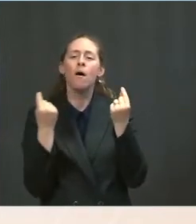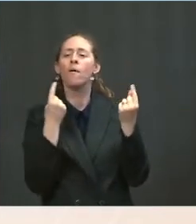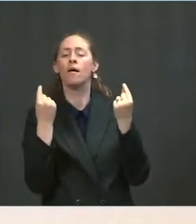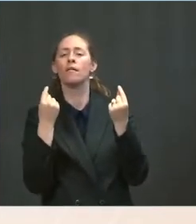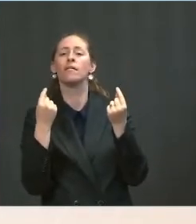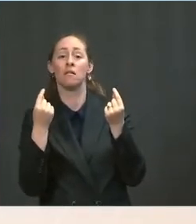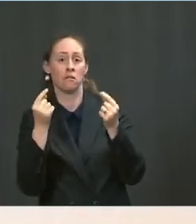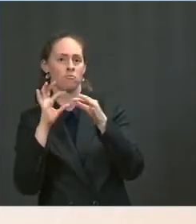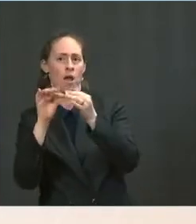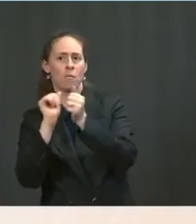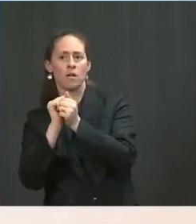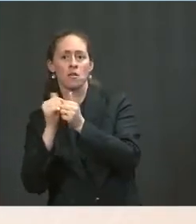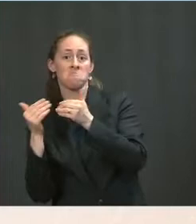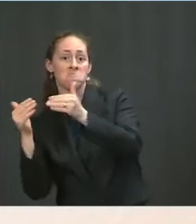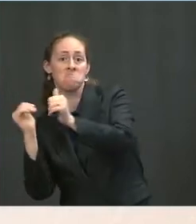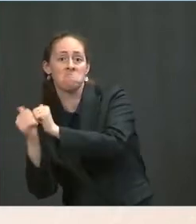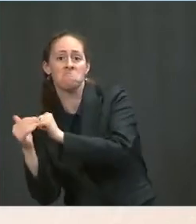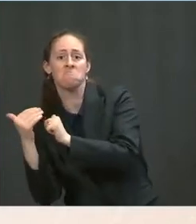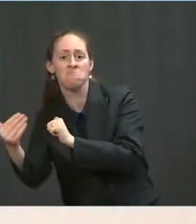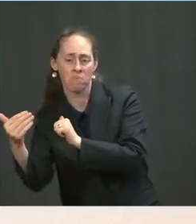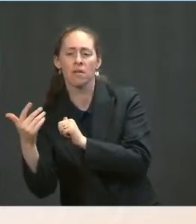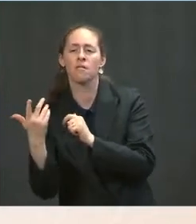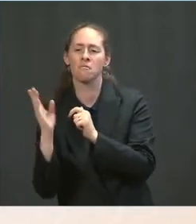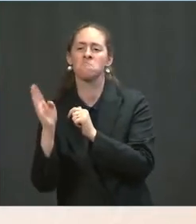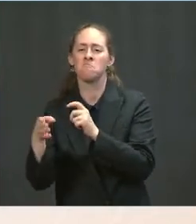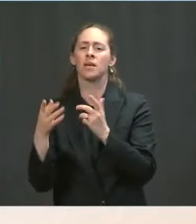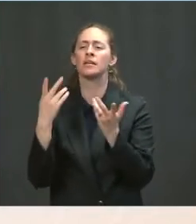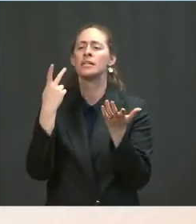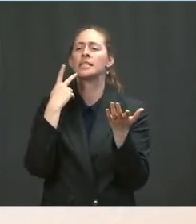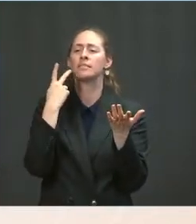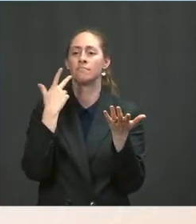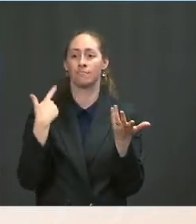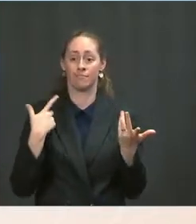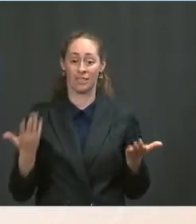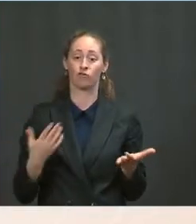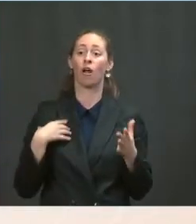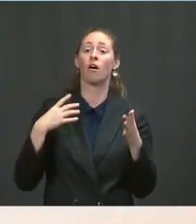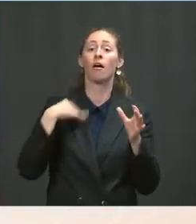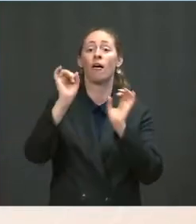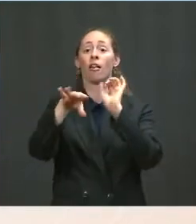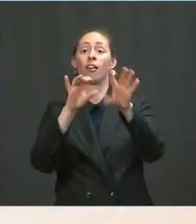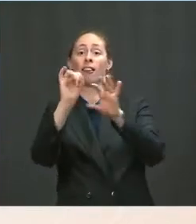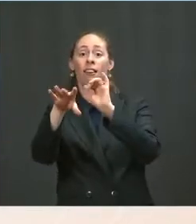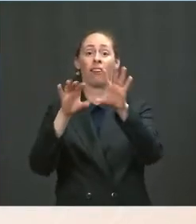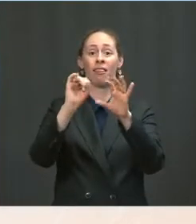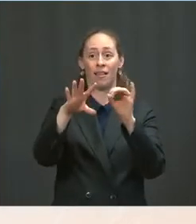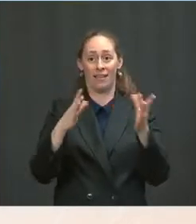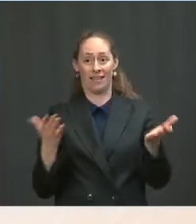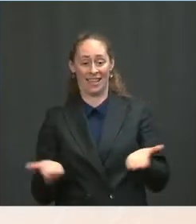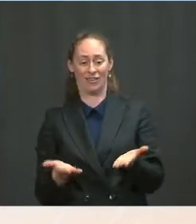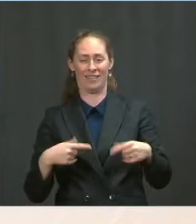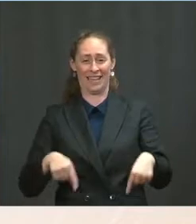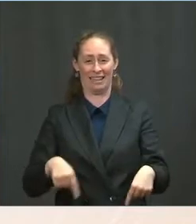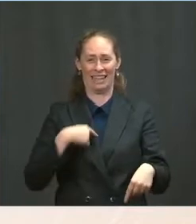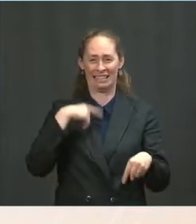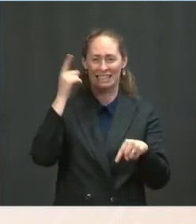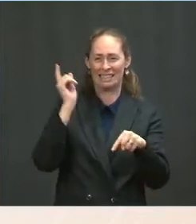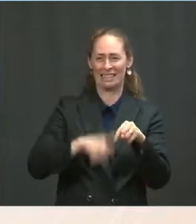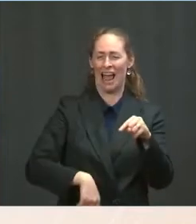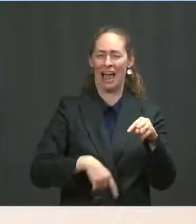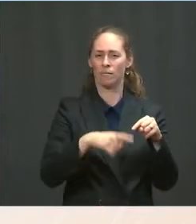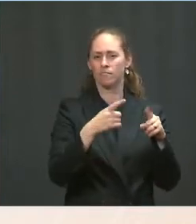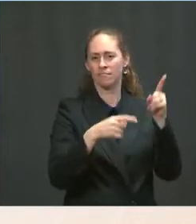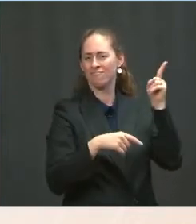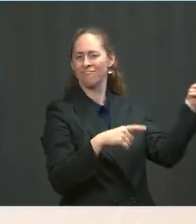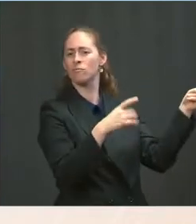So we're not going to, I'm not going to stand here and trying to negotiate from the podium. I'm going to let congressional members do that.